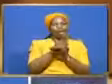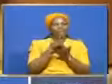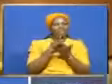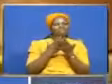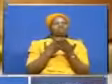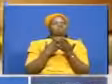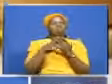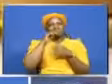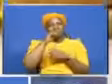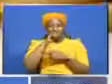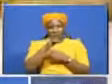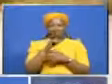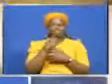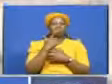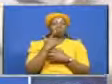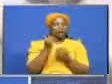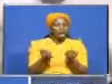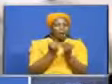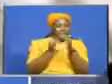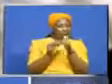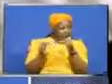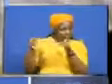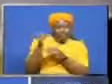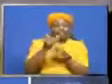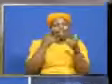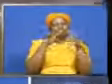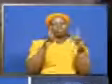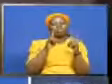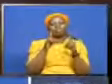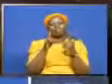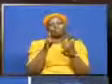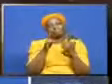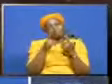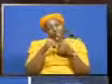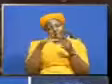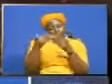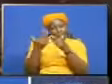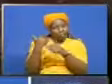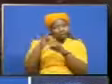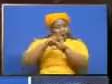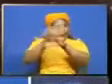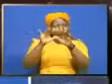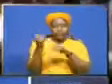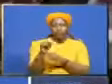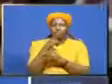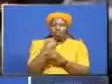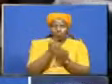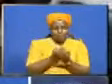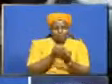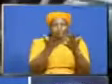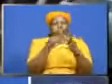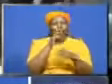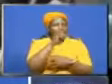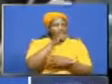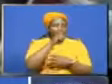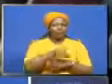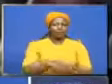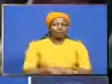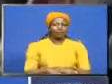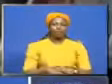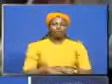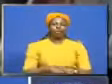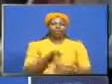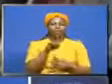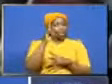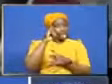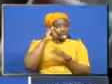Meat plummeted after the announcement by McDonald's, as it was not clear who would supply the fast food chain with a meat alternative. The